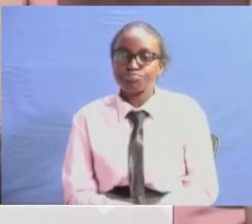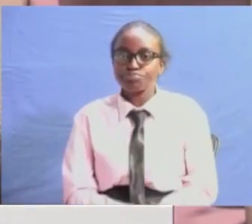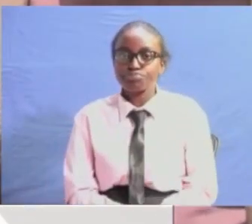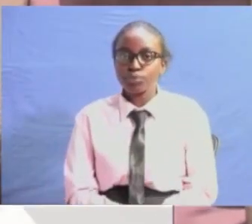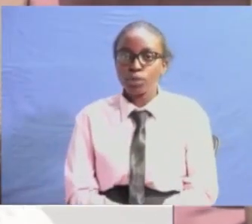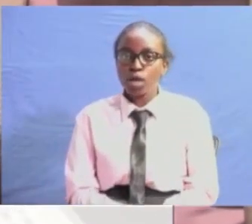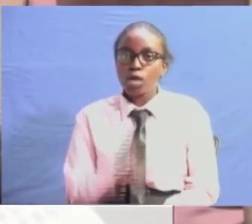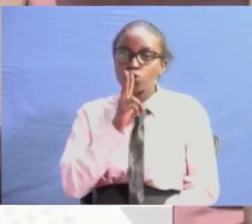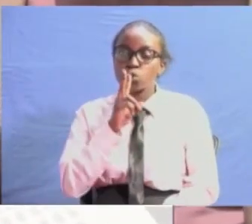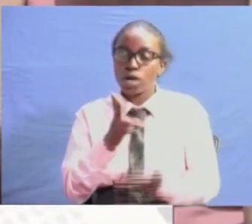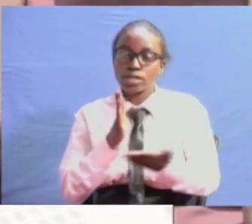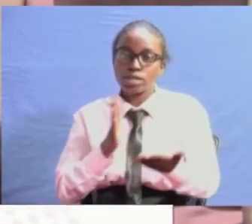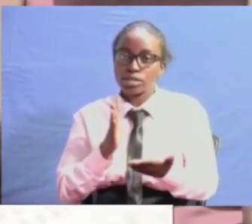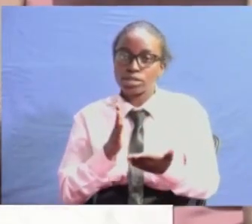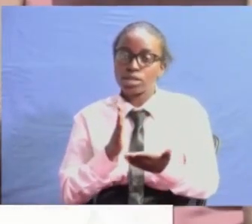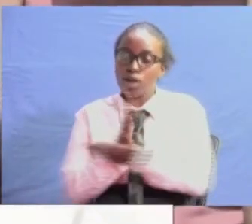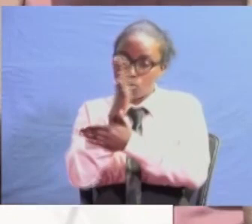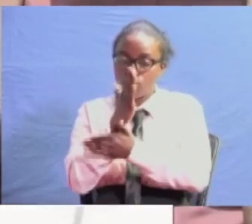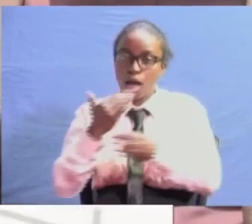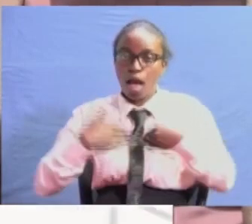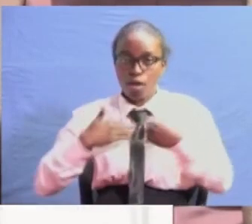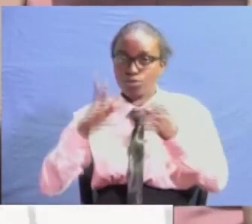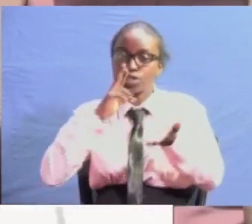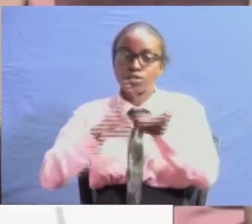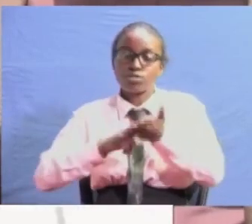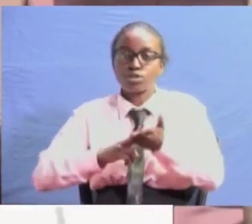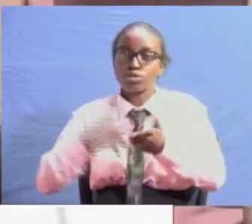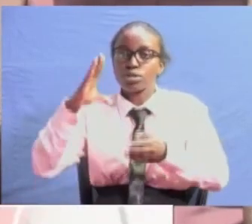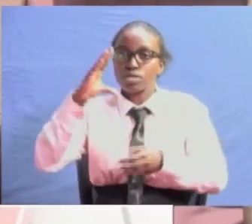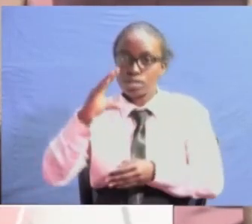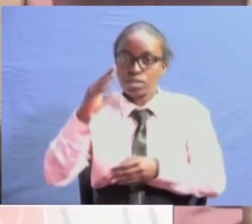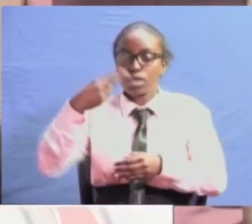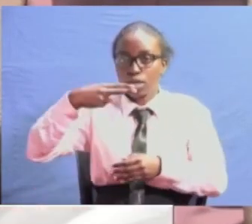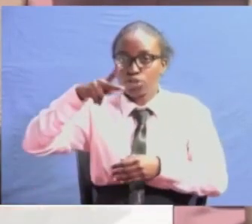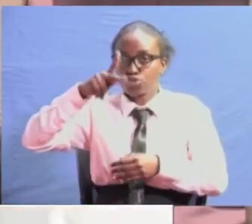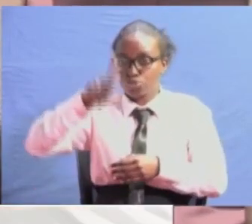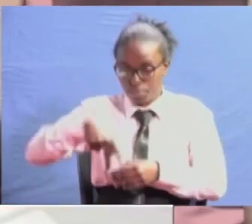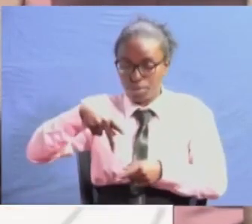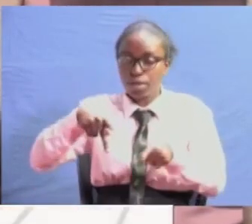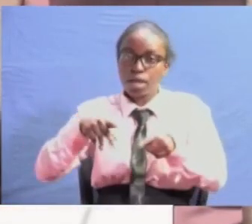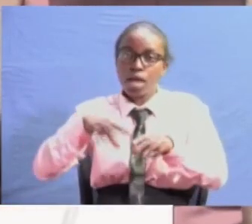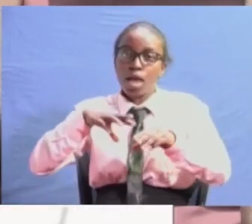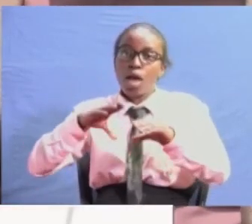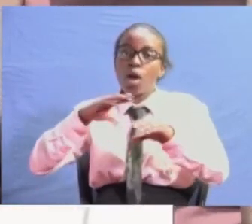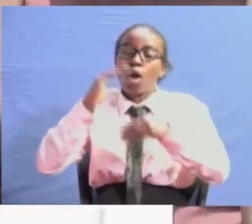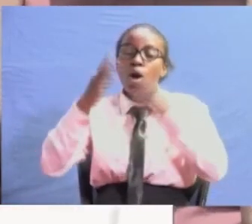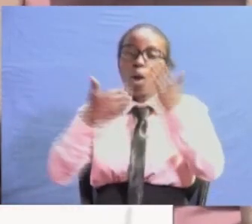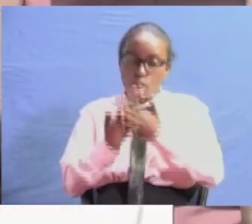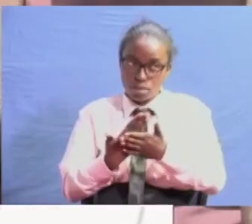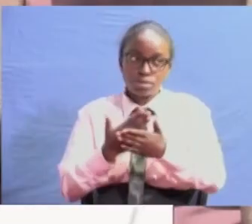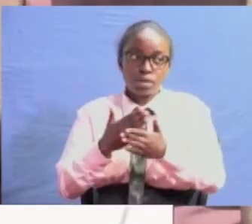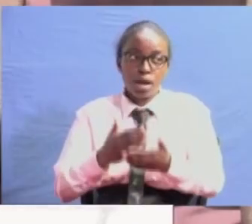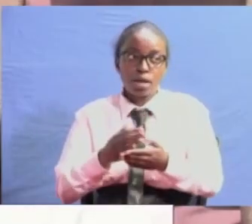gadgets for registration, and our CHPs, that is the community health promoters, also were